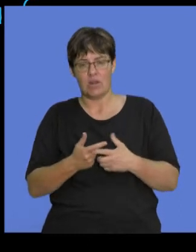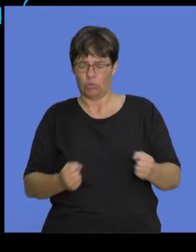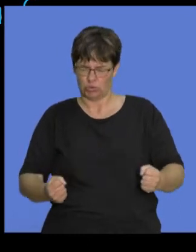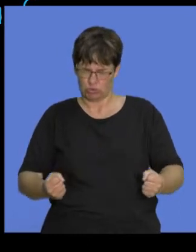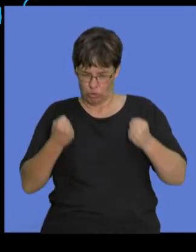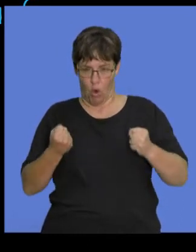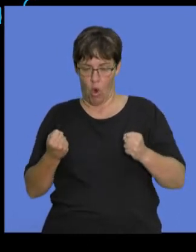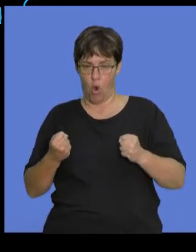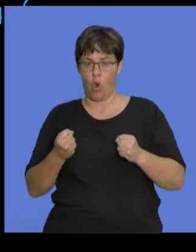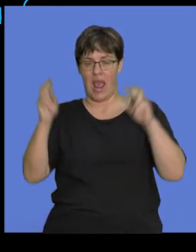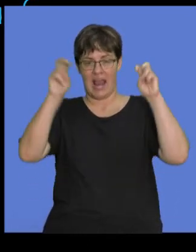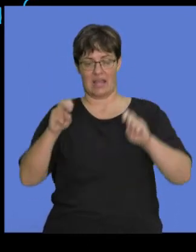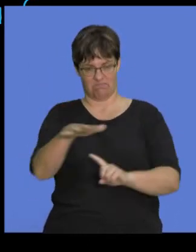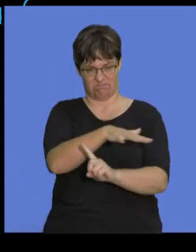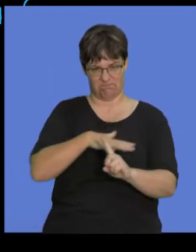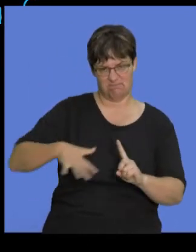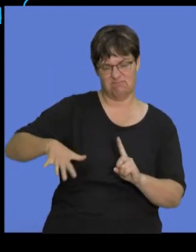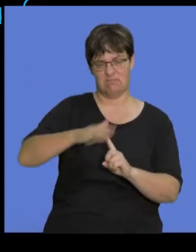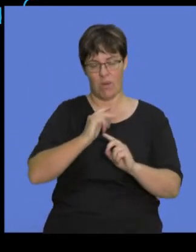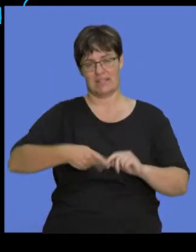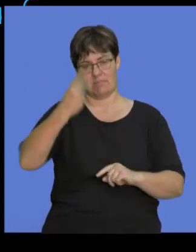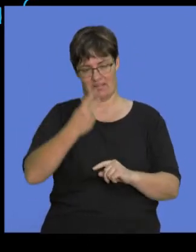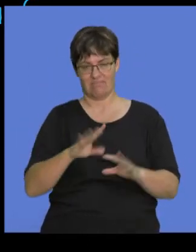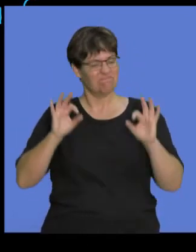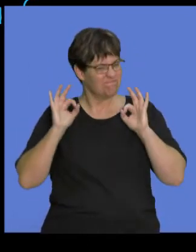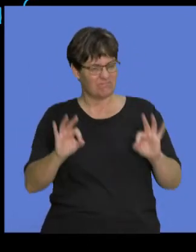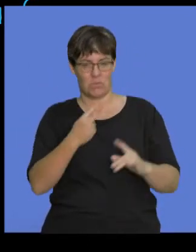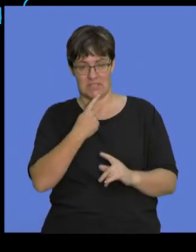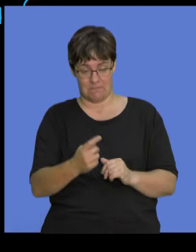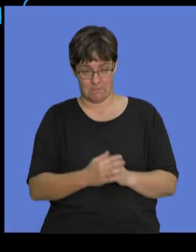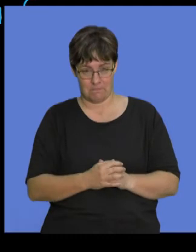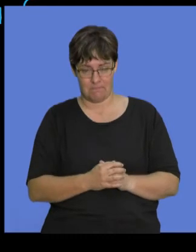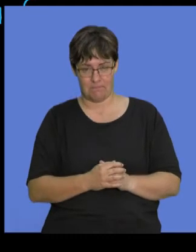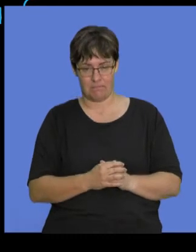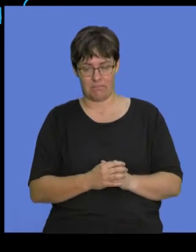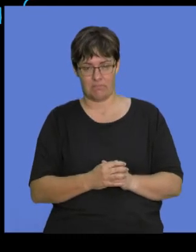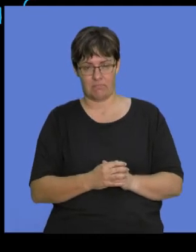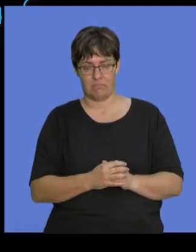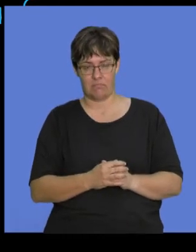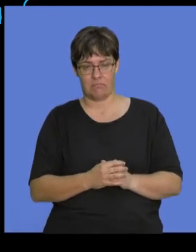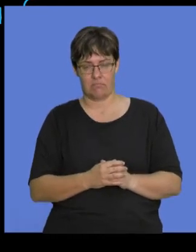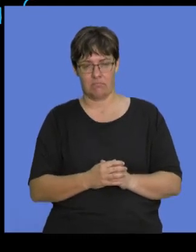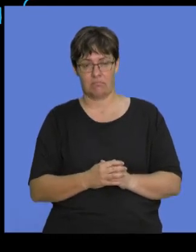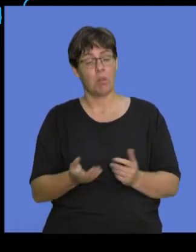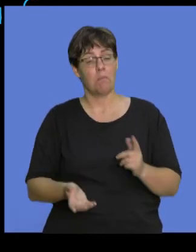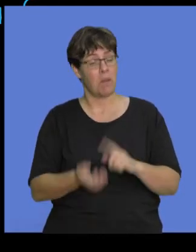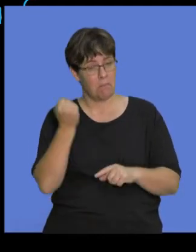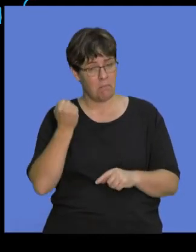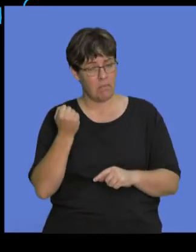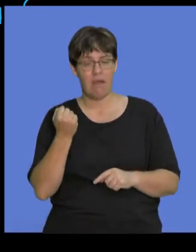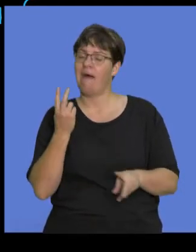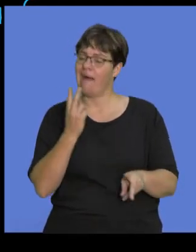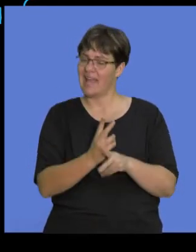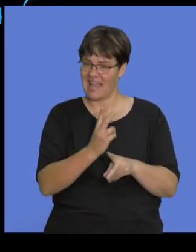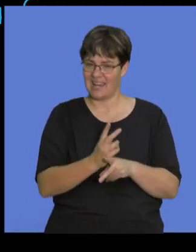a stronger electric field at the same point, right? So that's exactly what we're talking about. Now, if we have it, it